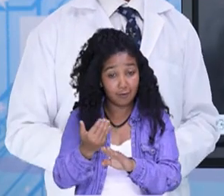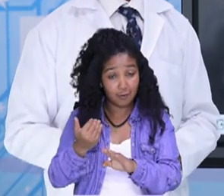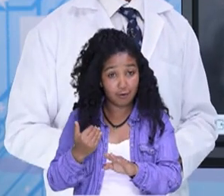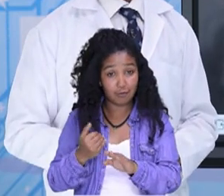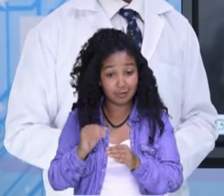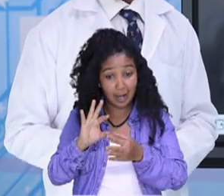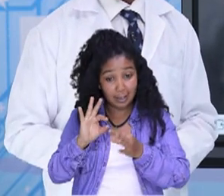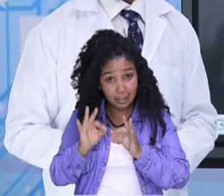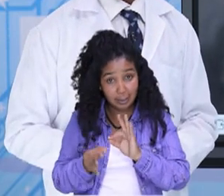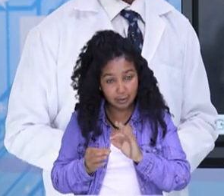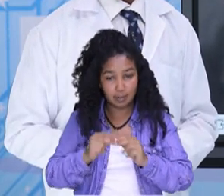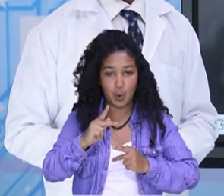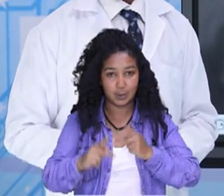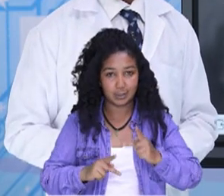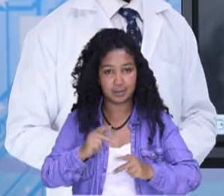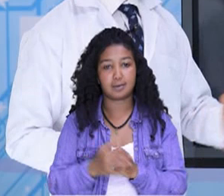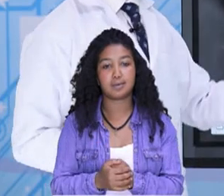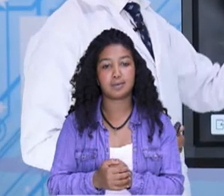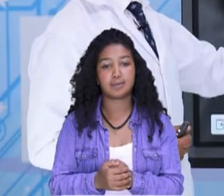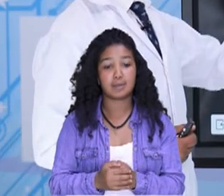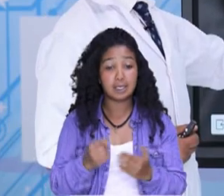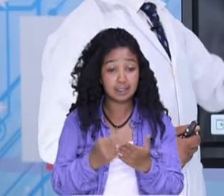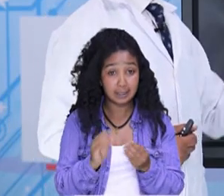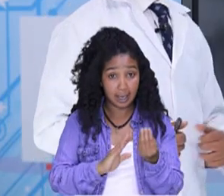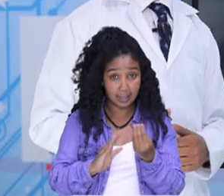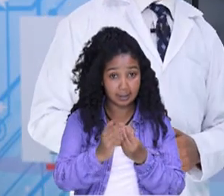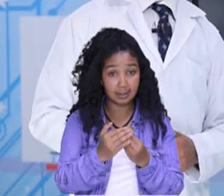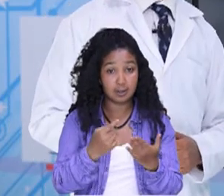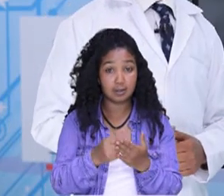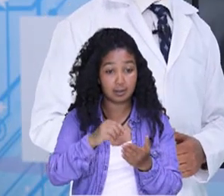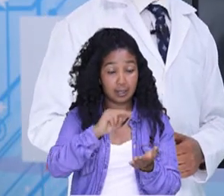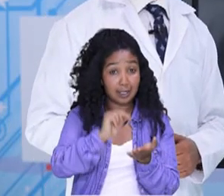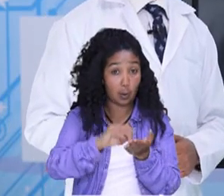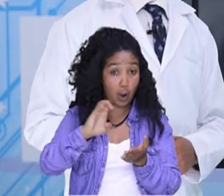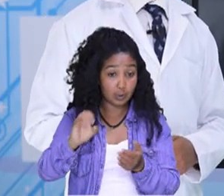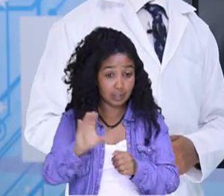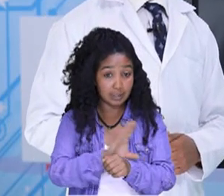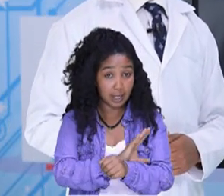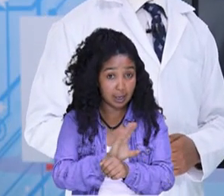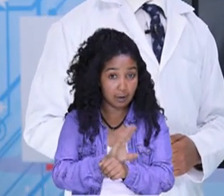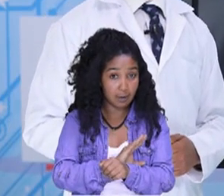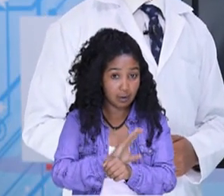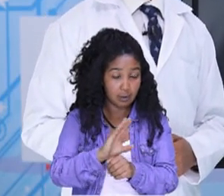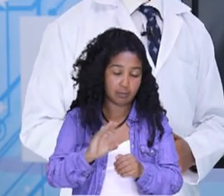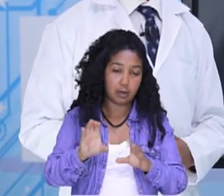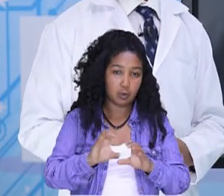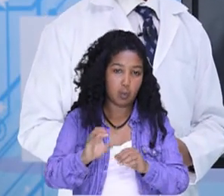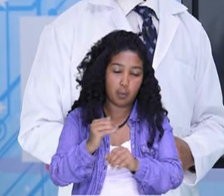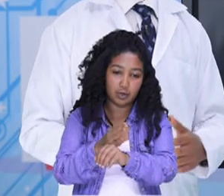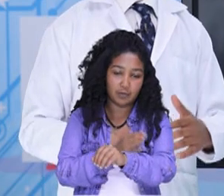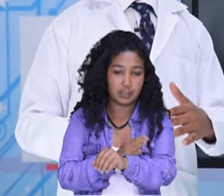before translation process. In this case, eukaryotic cells undergo